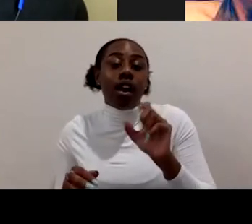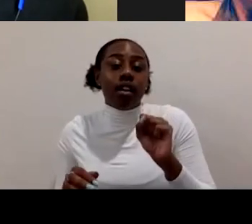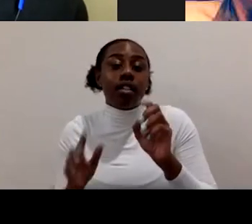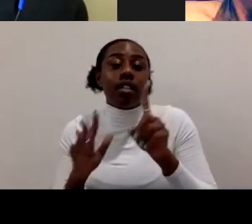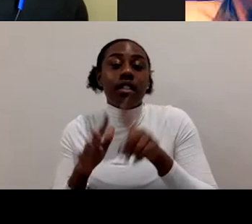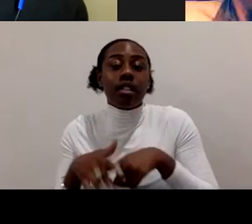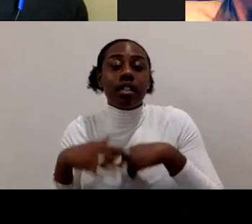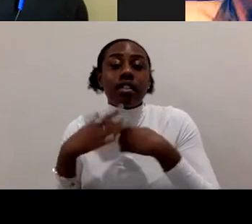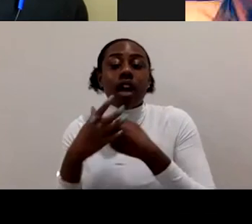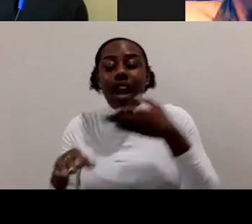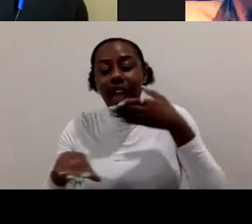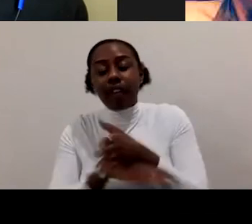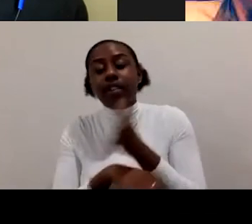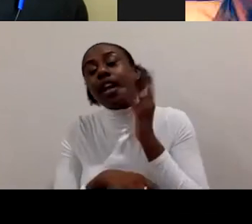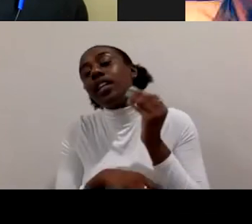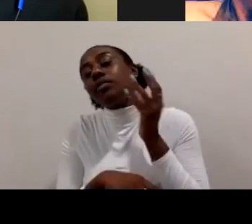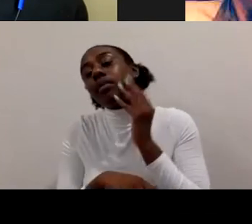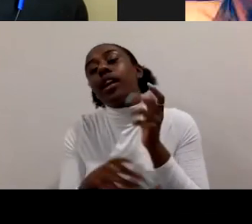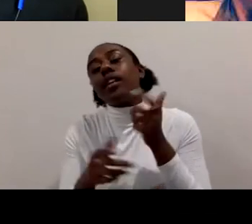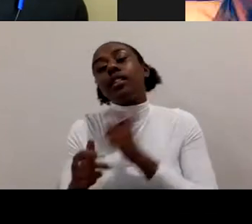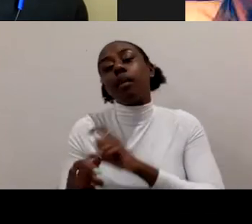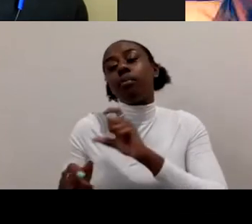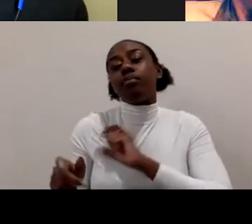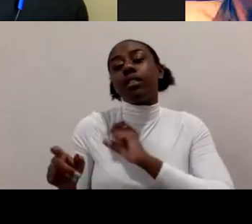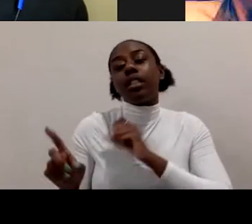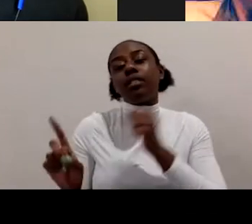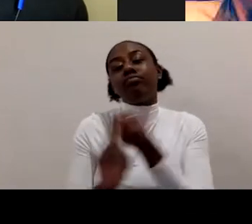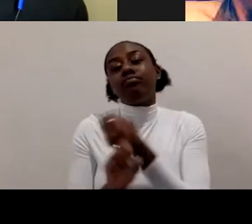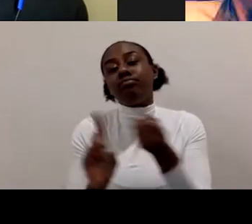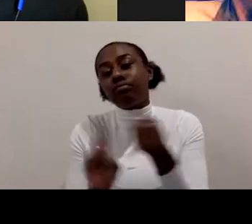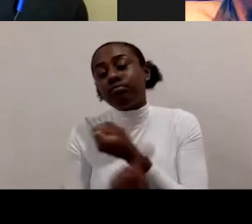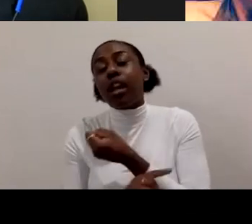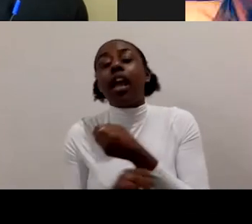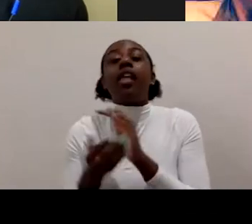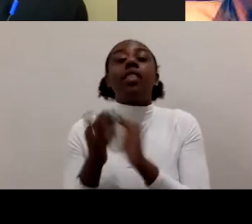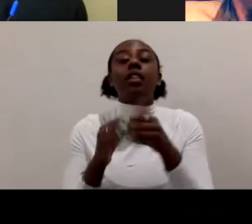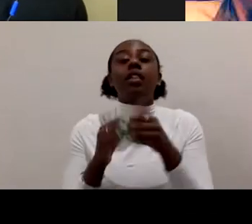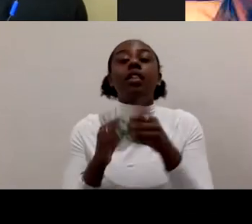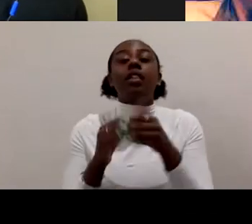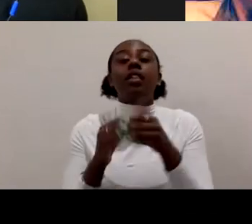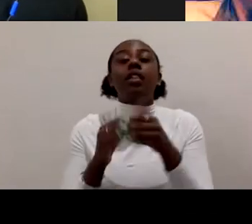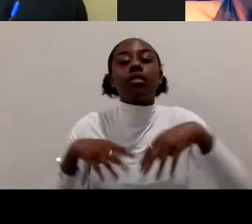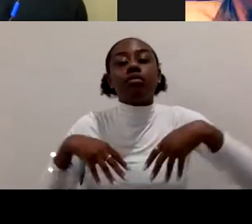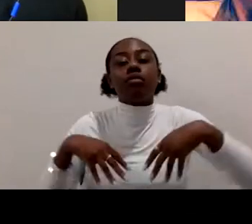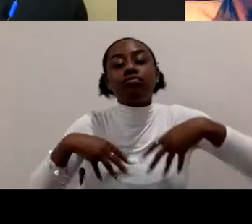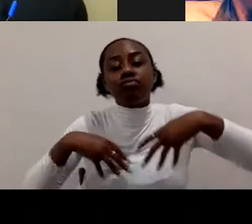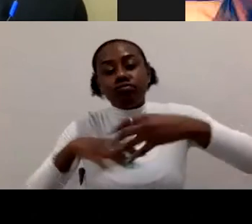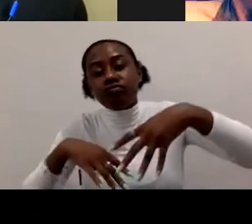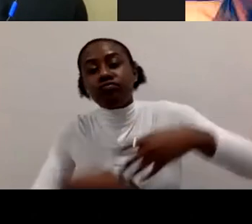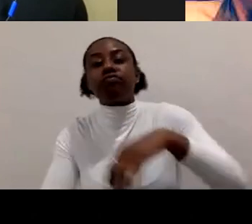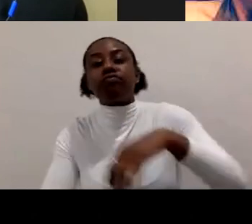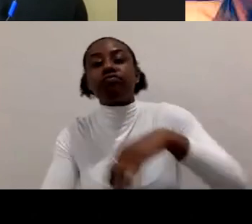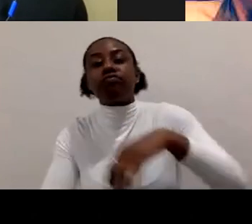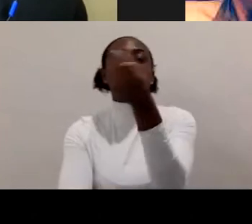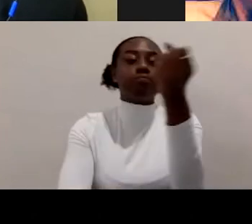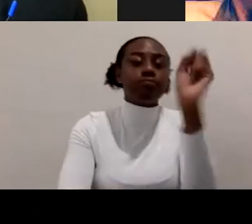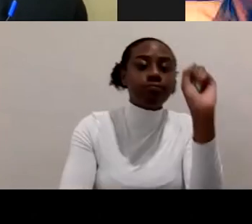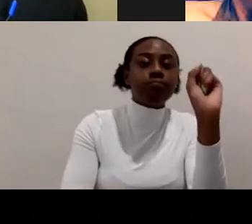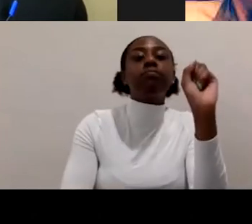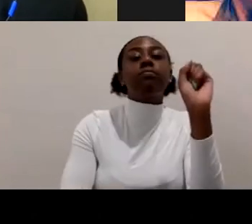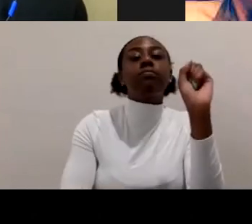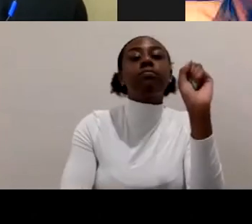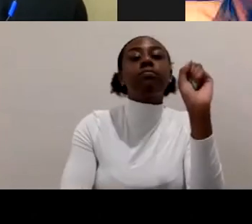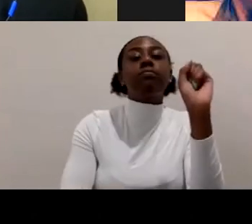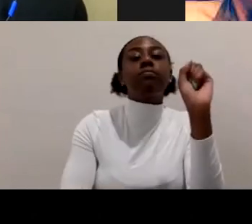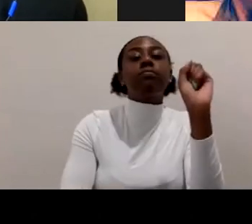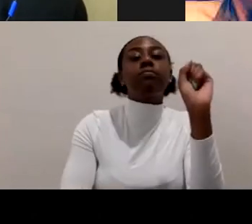police brutality and the community rioting and protesting and standing up and speaking out about that, instead of going to the